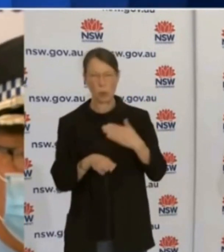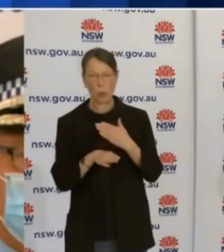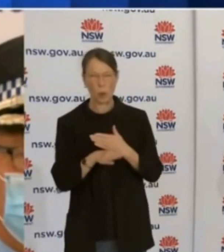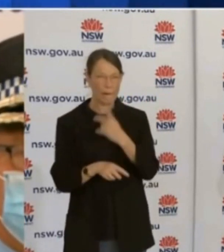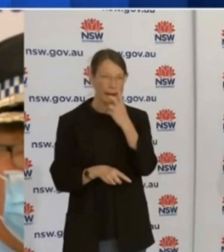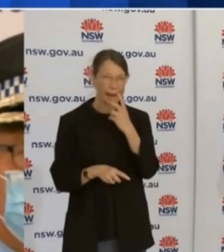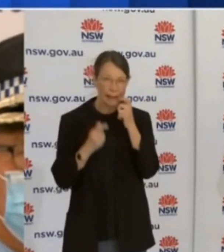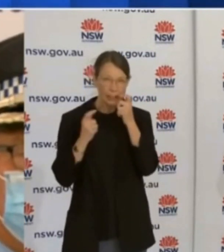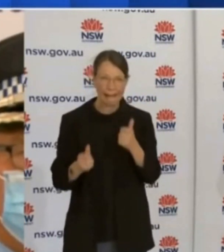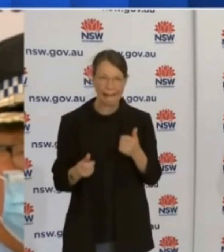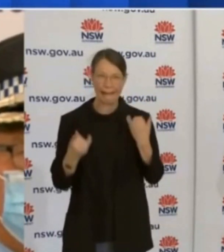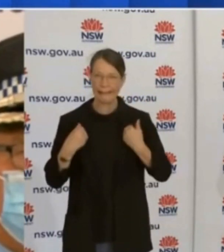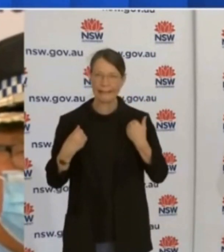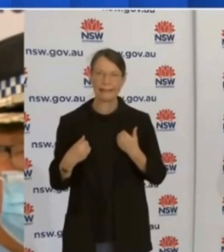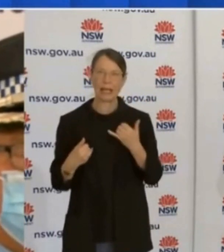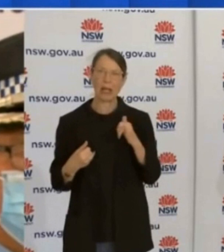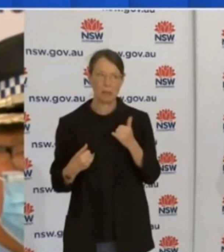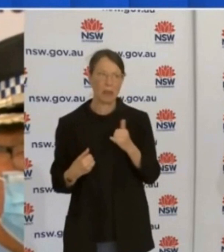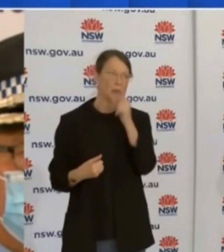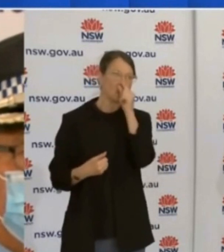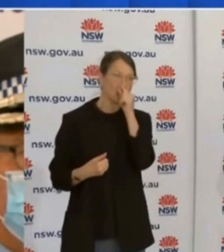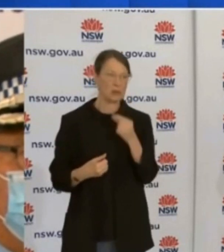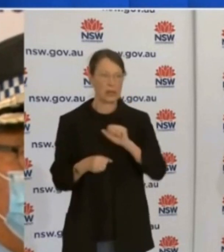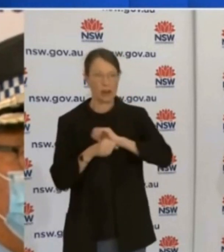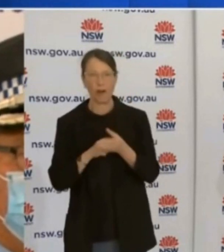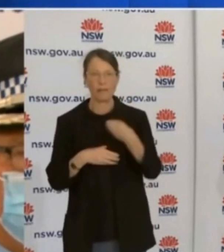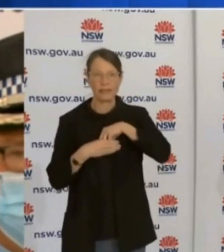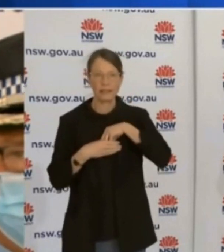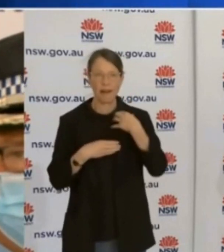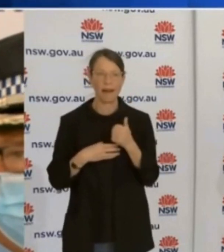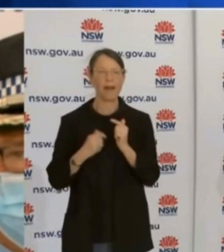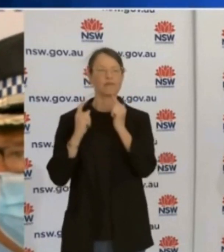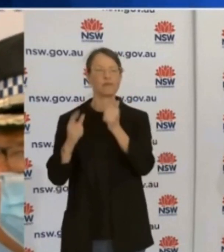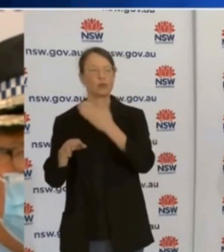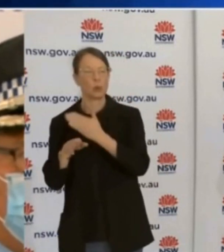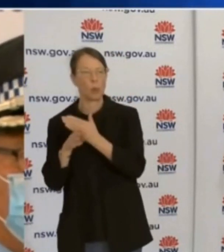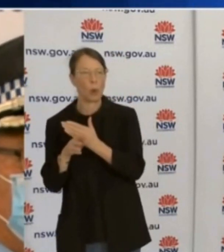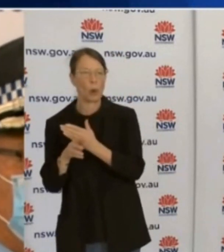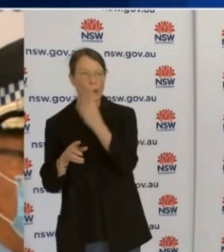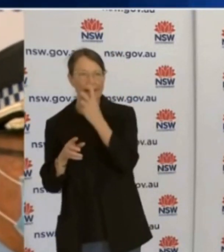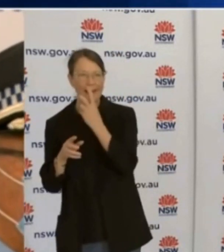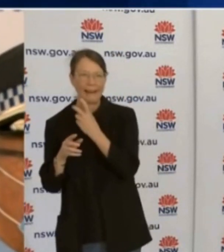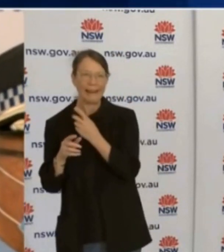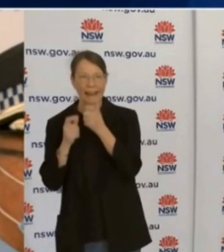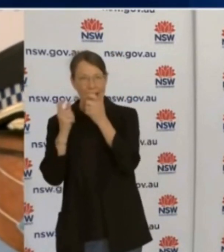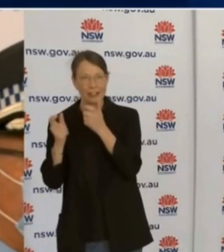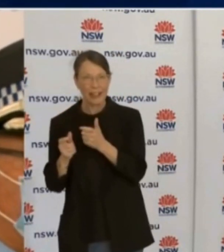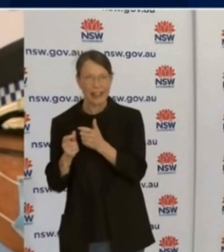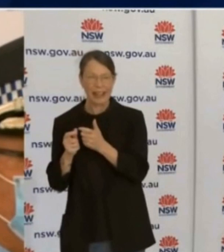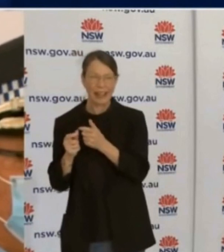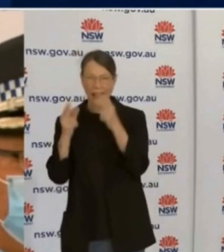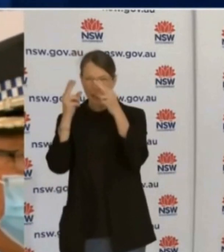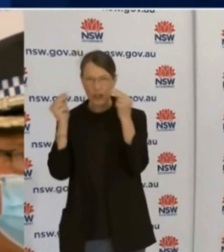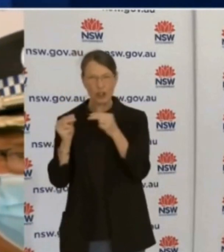I said, we will work with the federal government as to precisely what they want, and we will get that done as soon as possible. You made the agreement